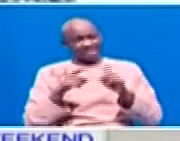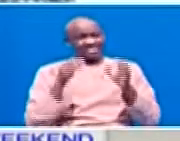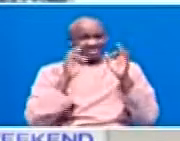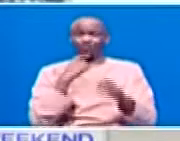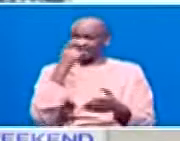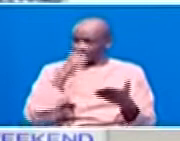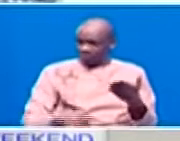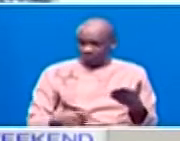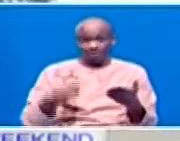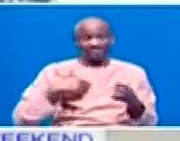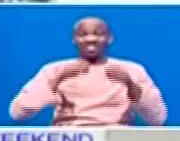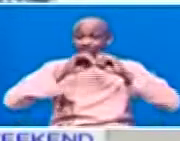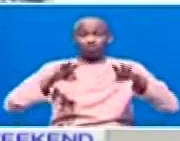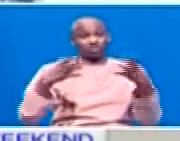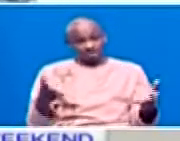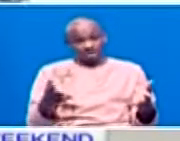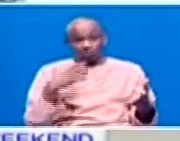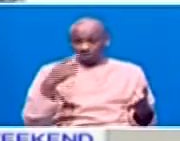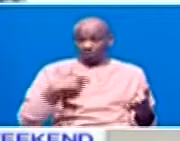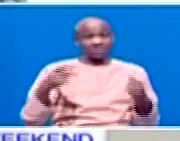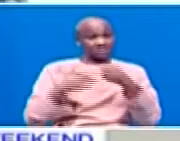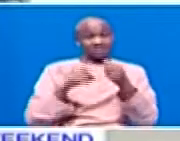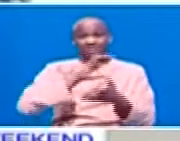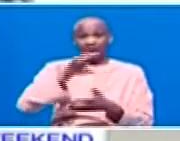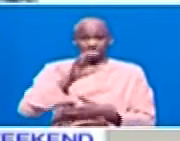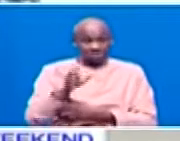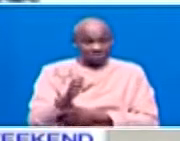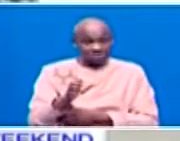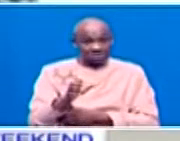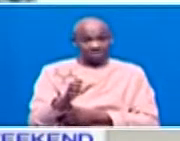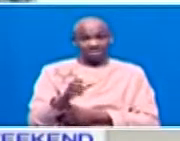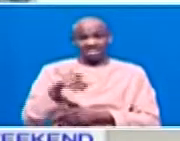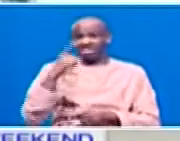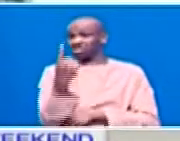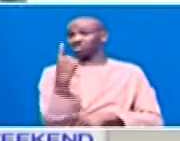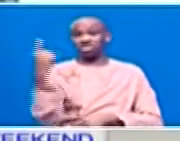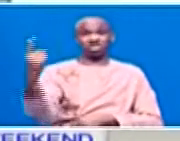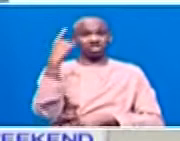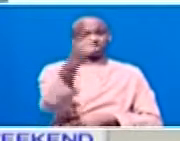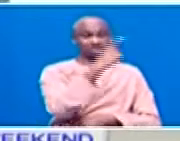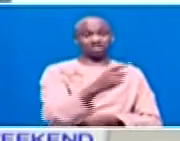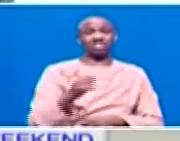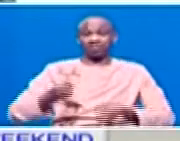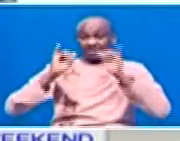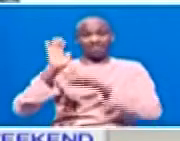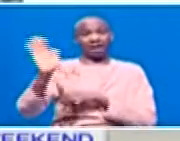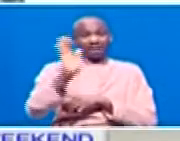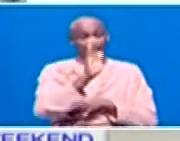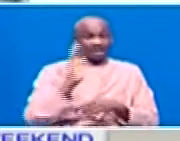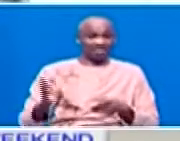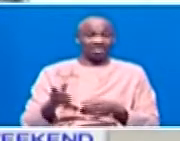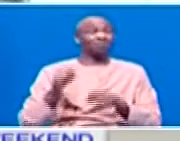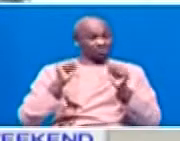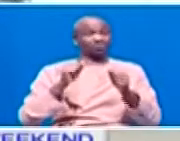say because of devolution we'll be given our six counties, let each county do its thing, we will